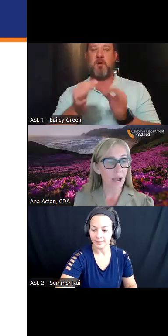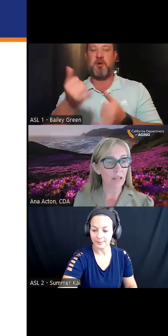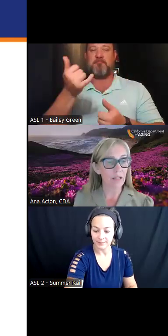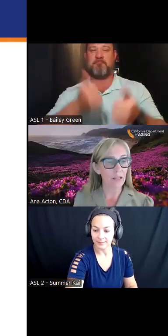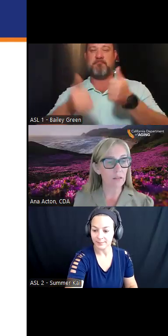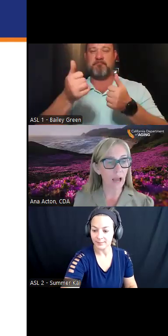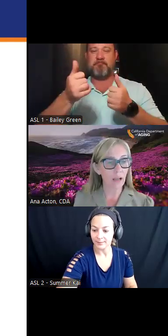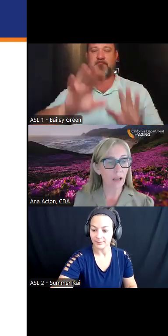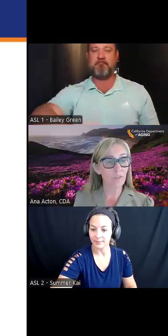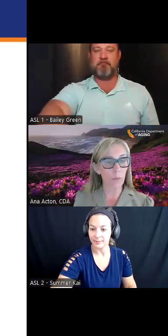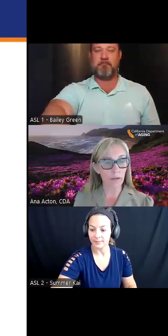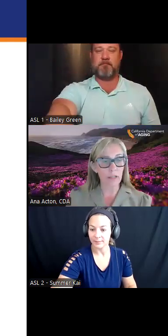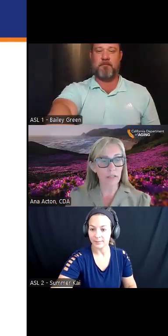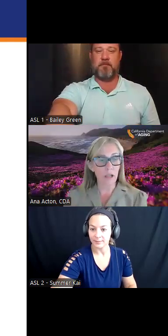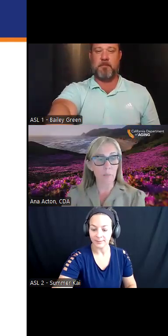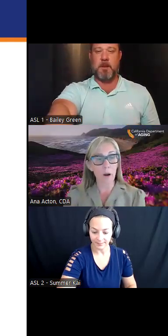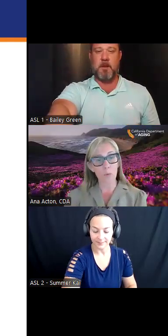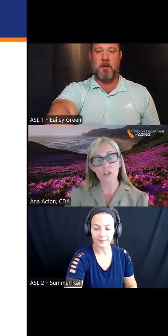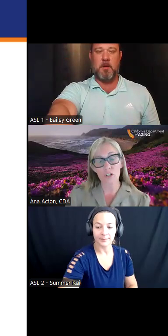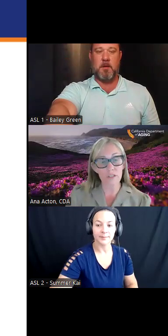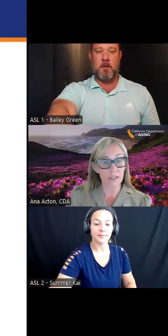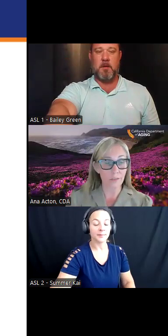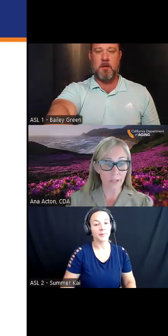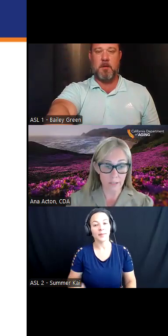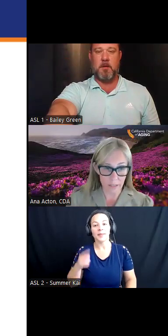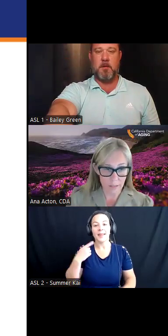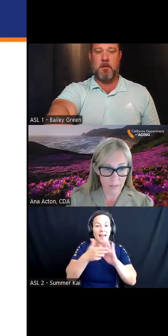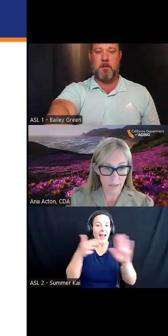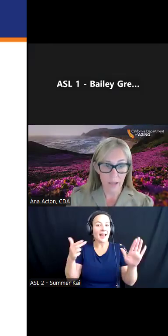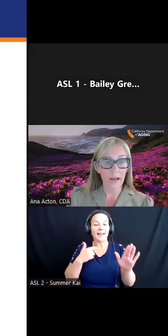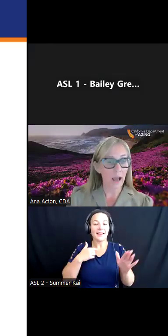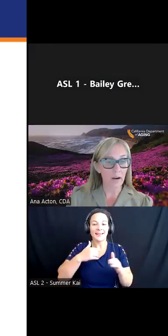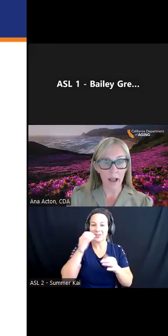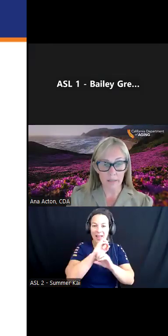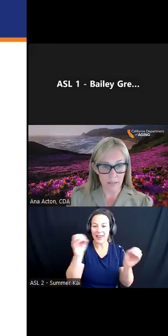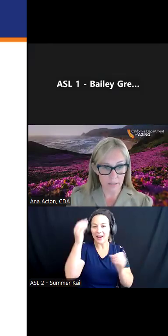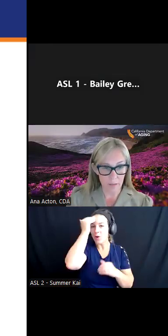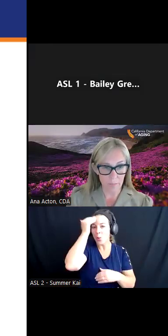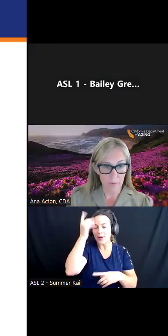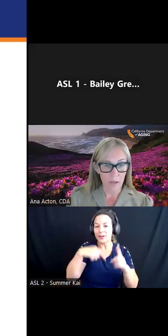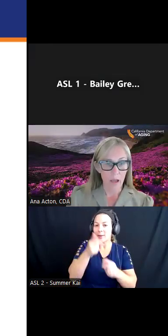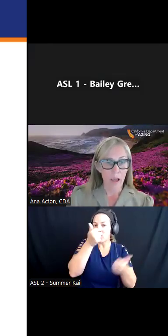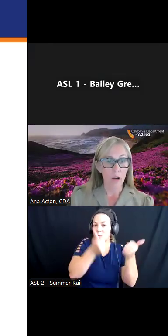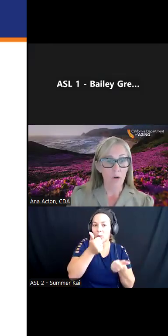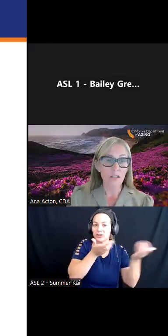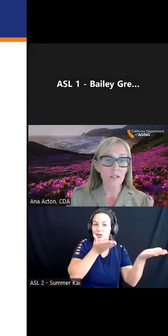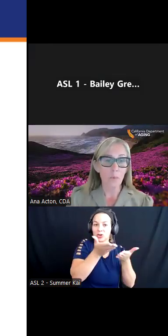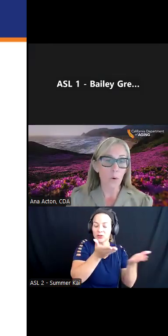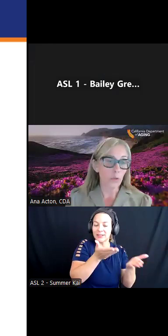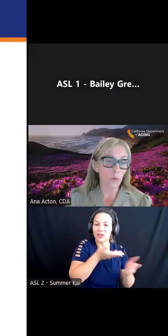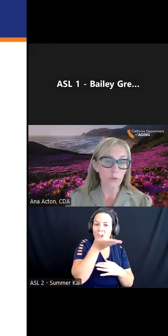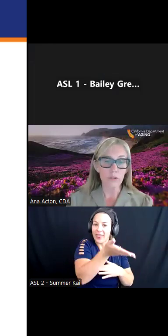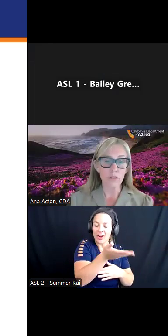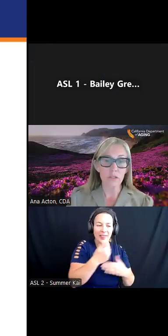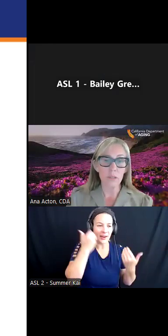caregivers highlighted a lack of awareness about which services even exist and how to access them. Across the